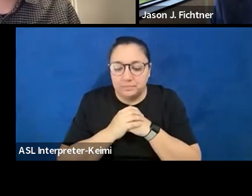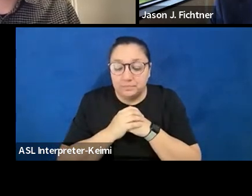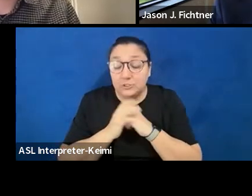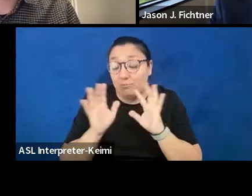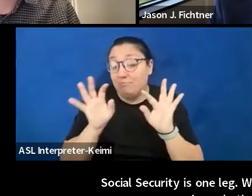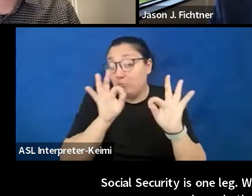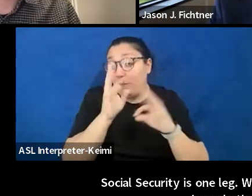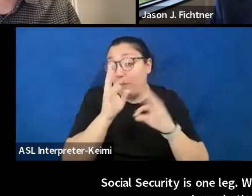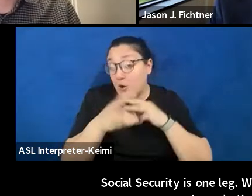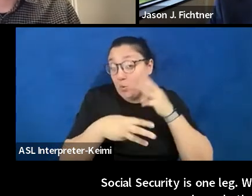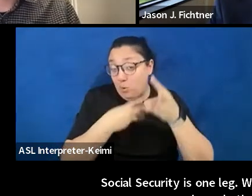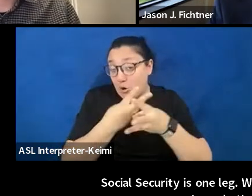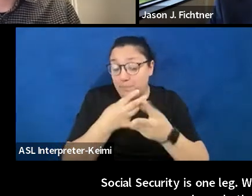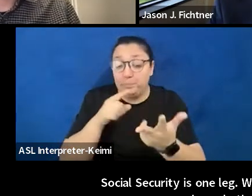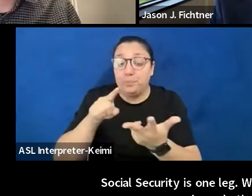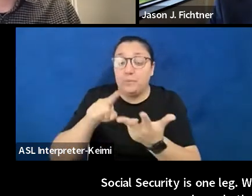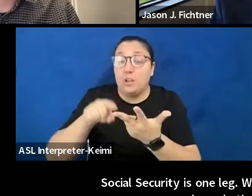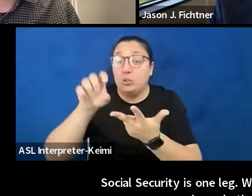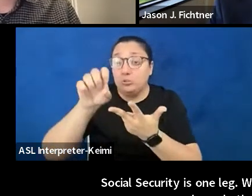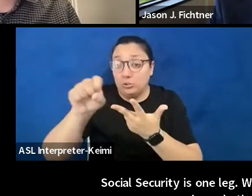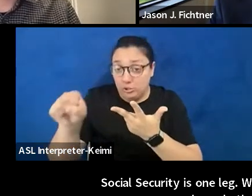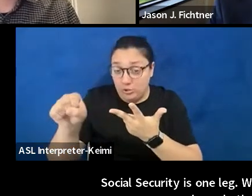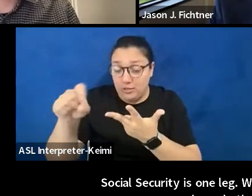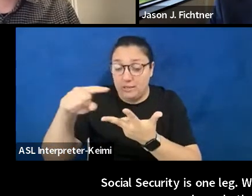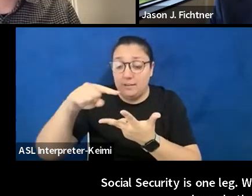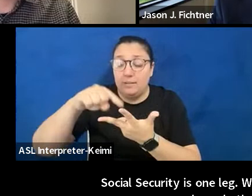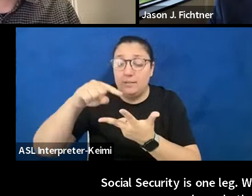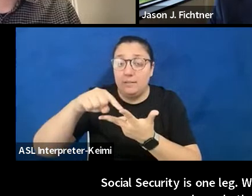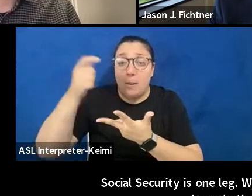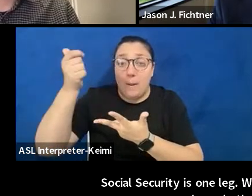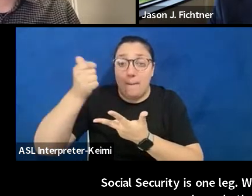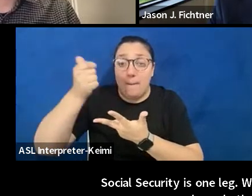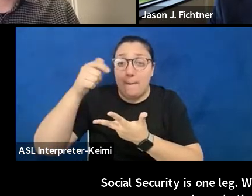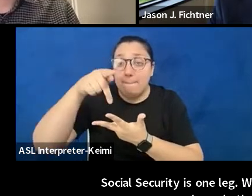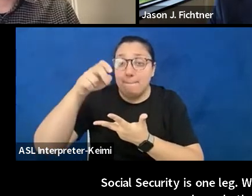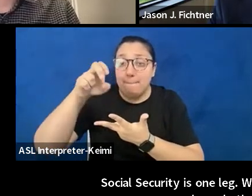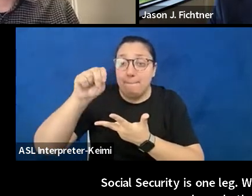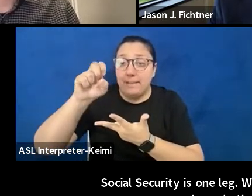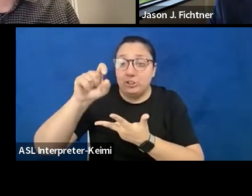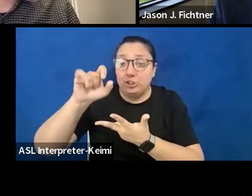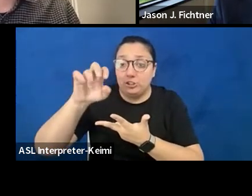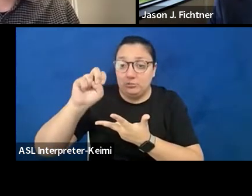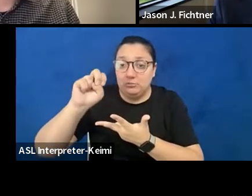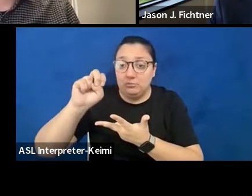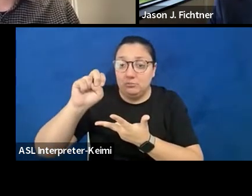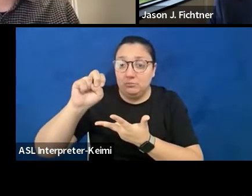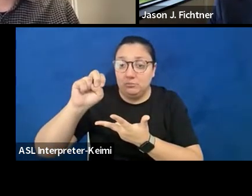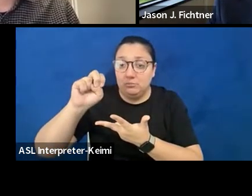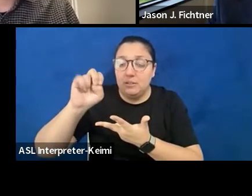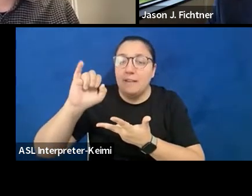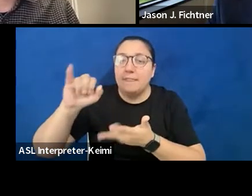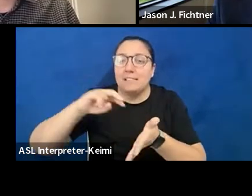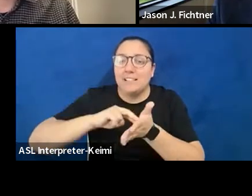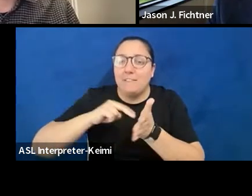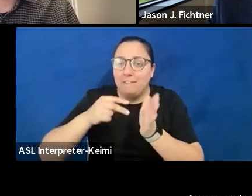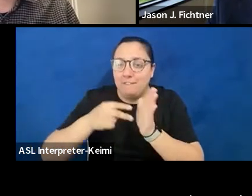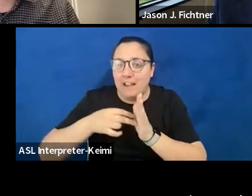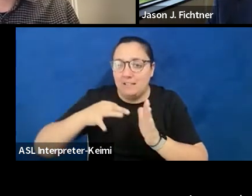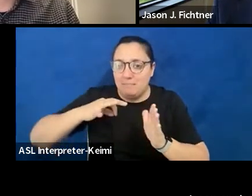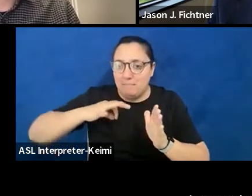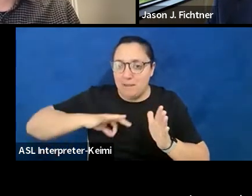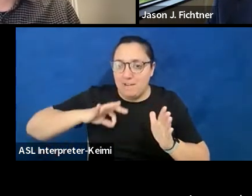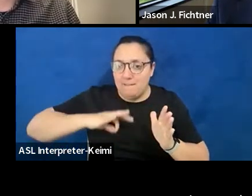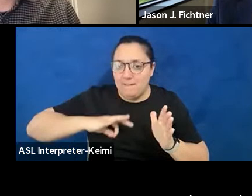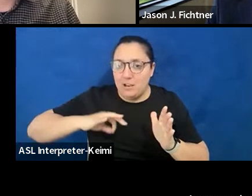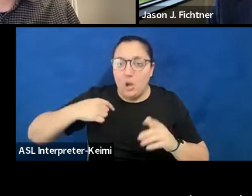is Social Security, and then there is the pension part that used to be, as Jason pointed out, the defined benefit pension that was what we